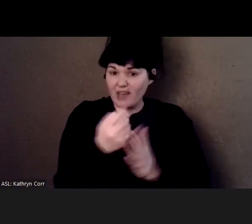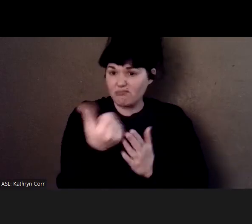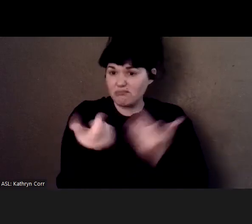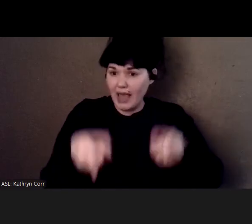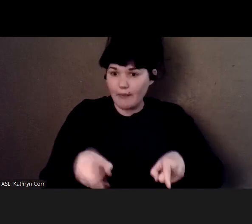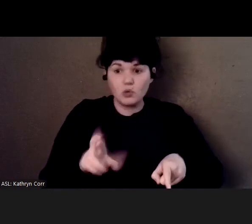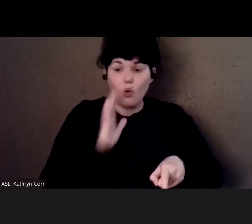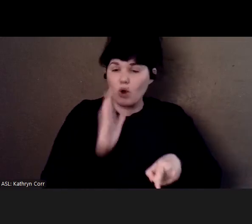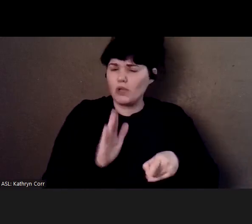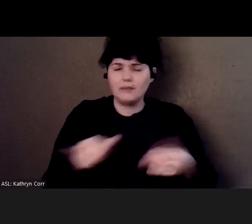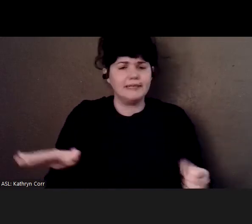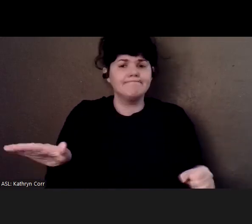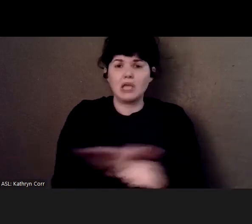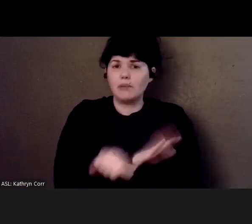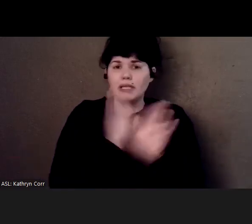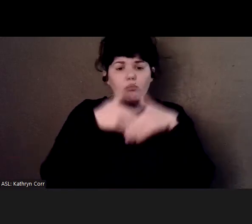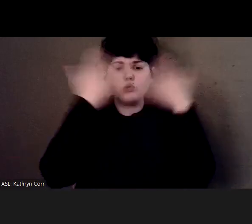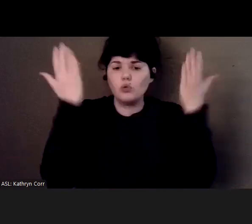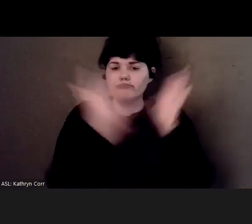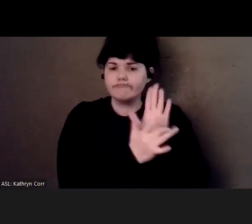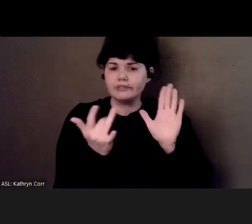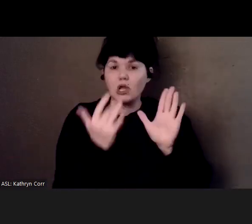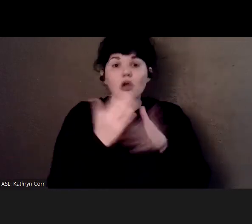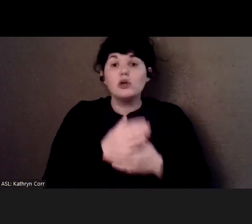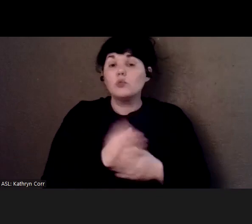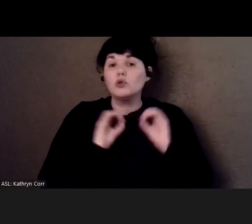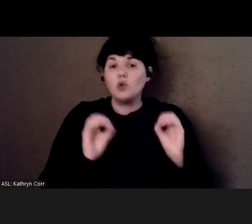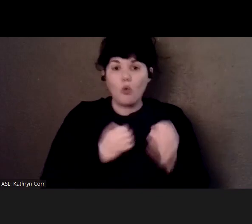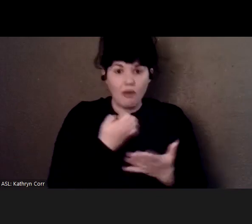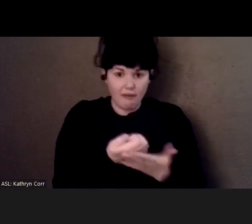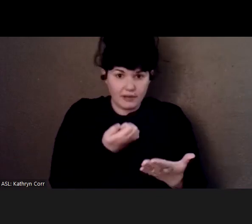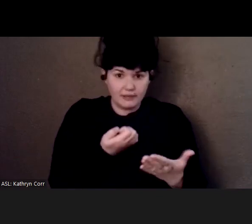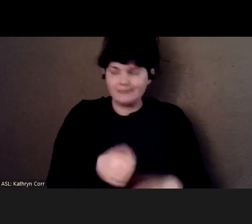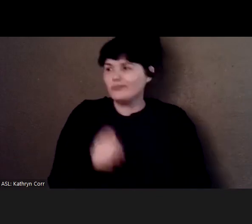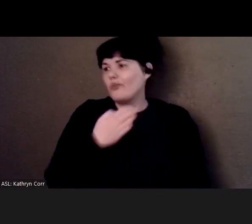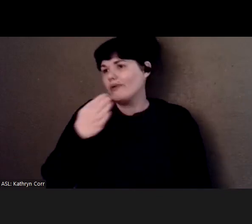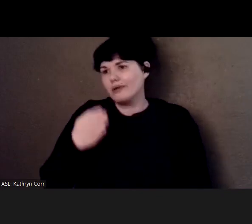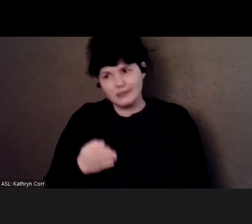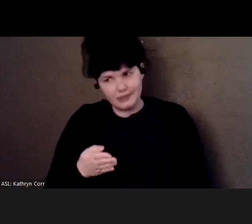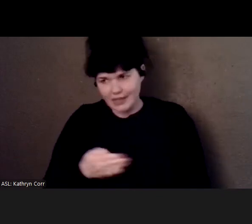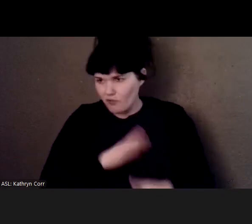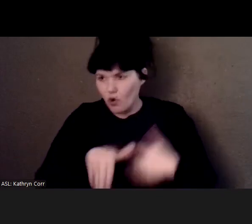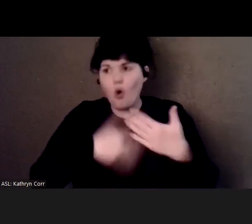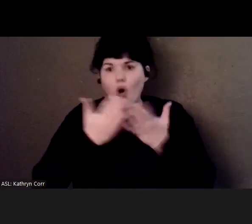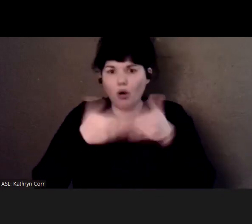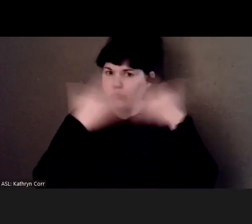with no evidence of any past convictions? It never all goes completely away.